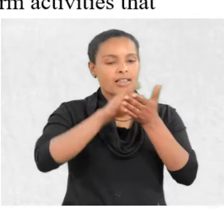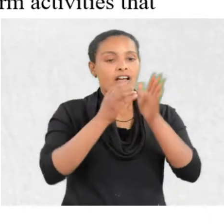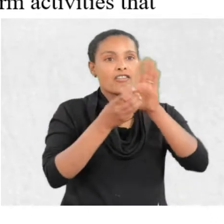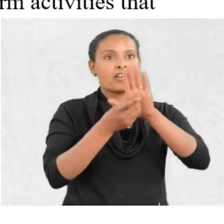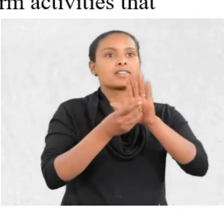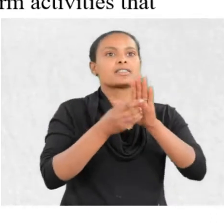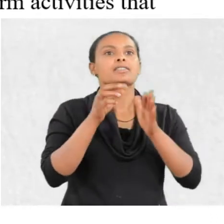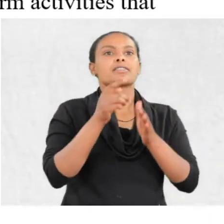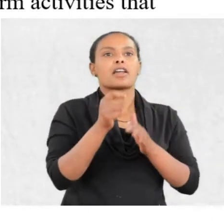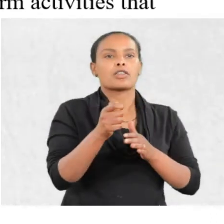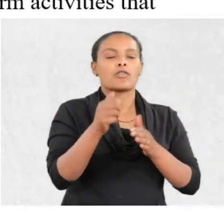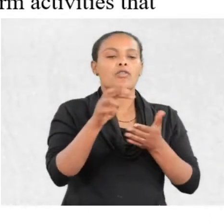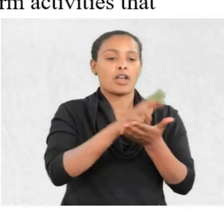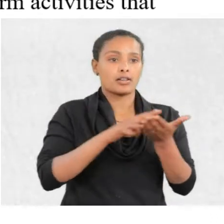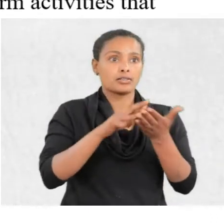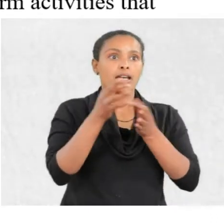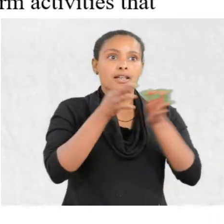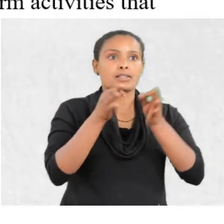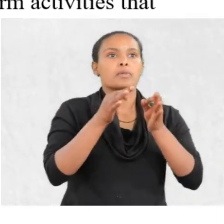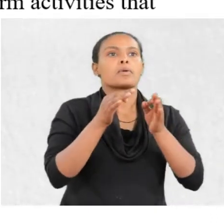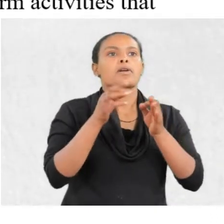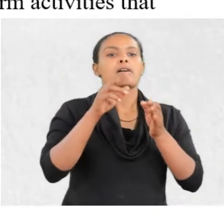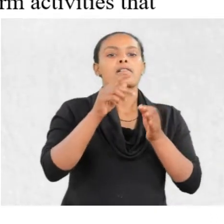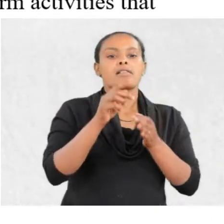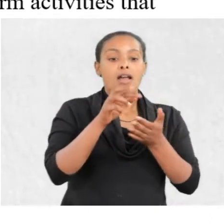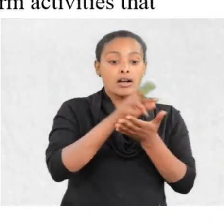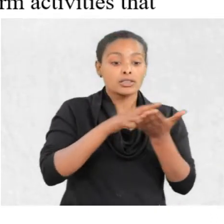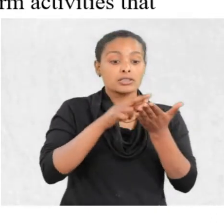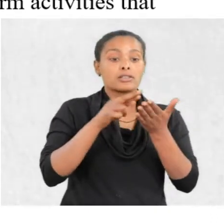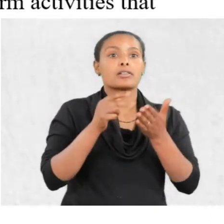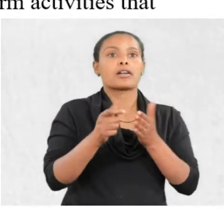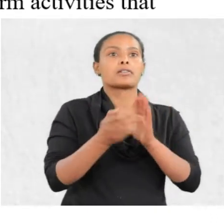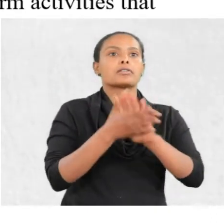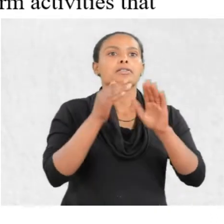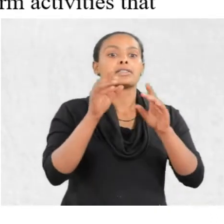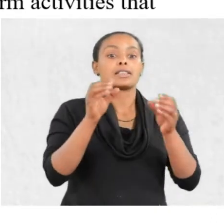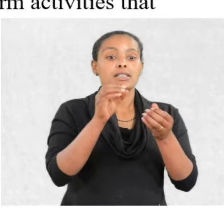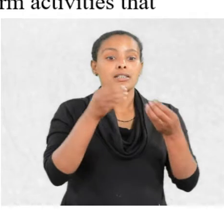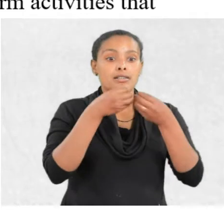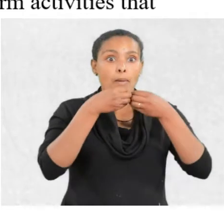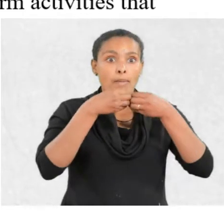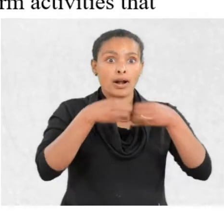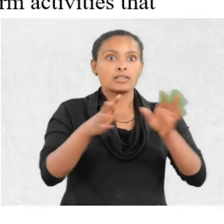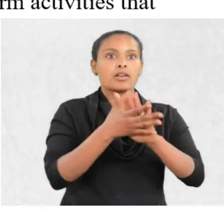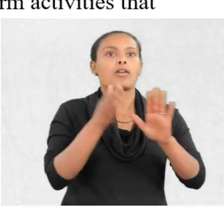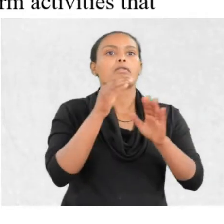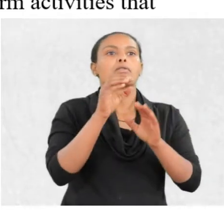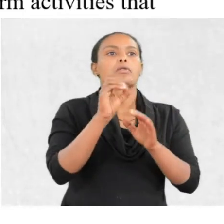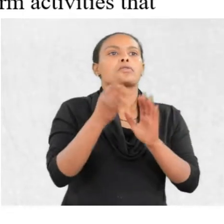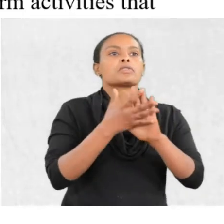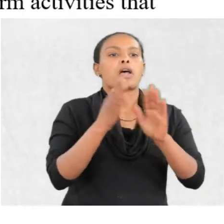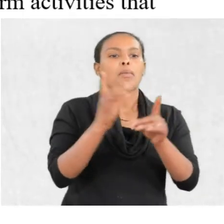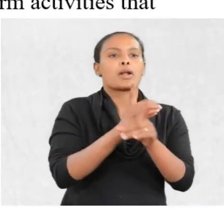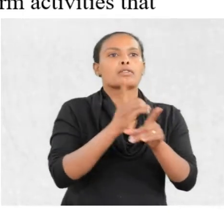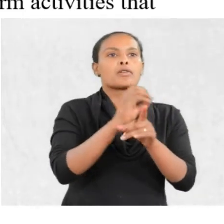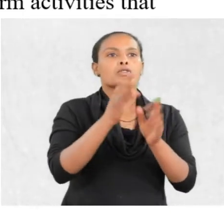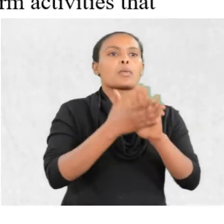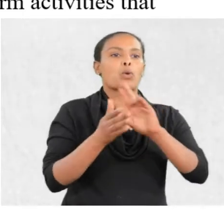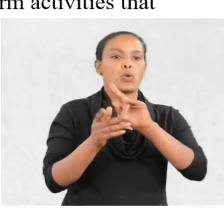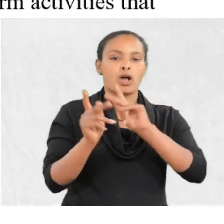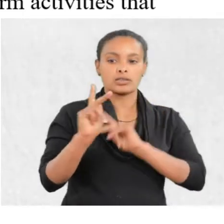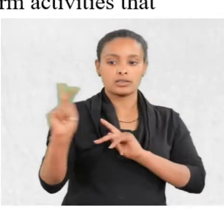of reaction, express reaction rate in terms of the disappearance of the reactants and the appearance of the